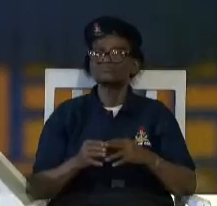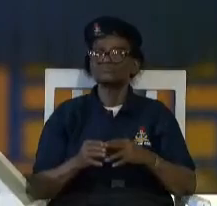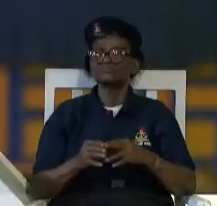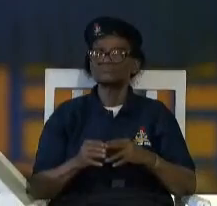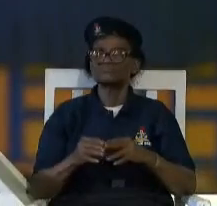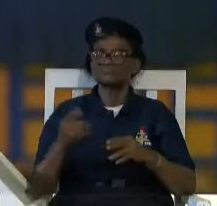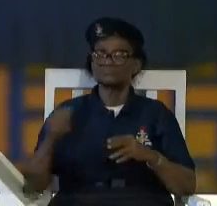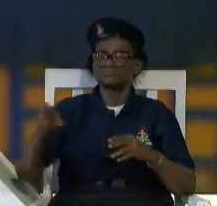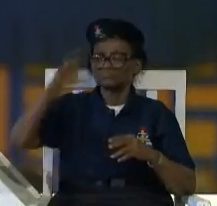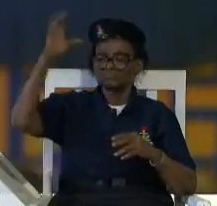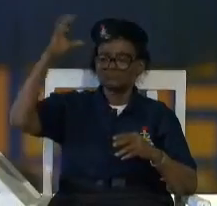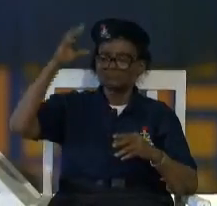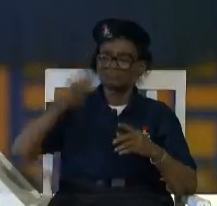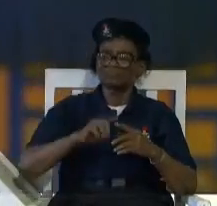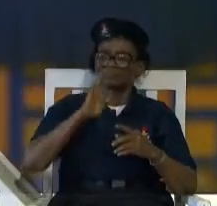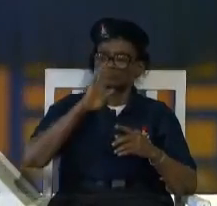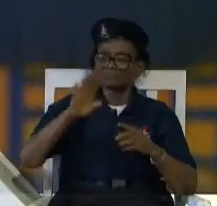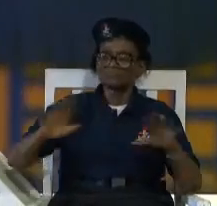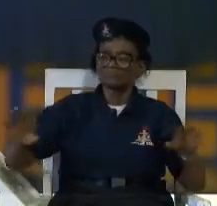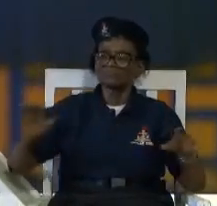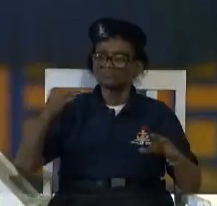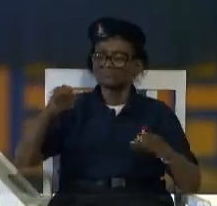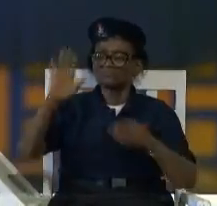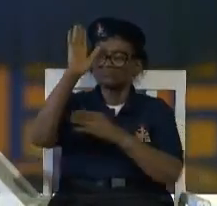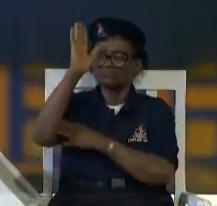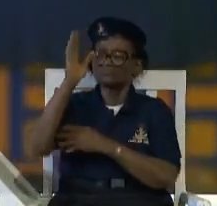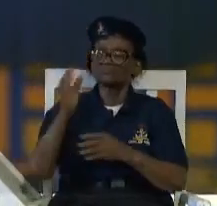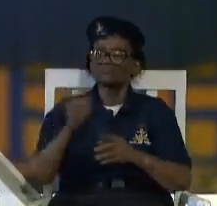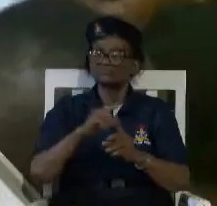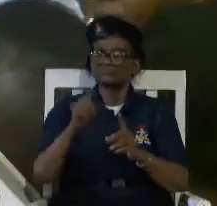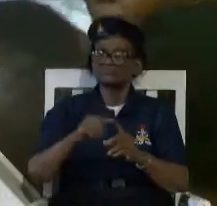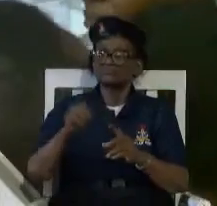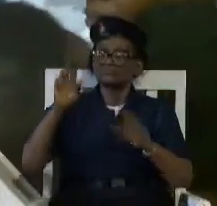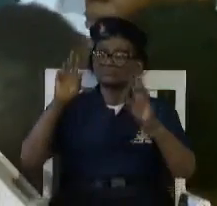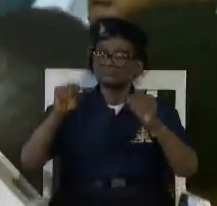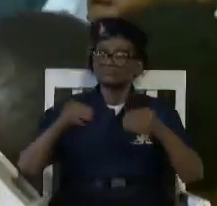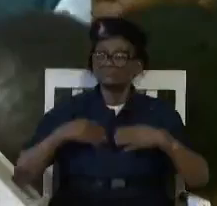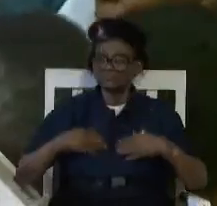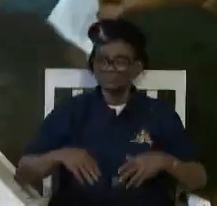The grace to be the children of God when nobody is watching.